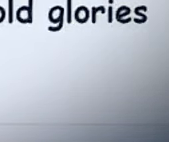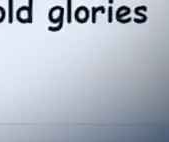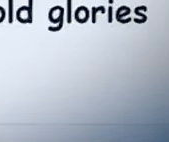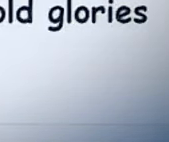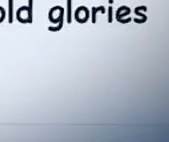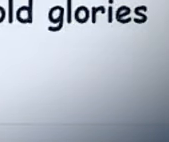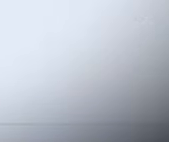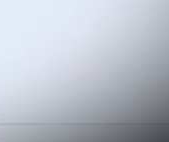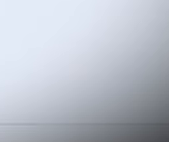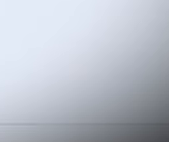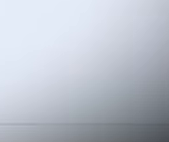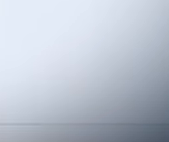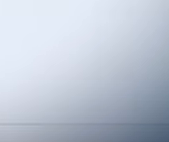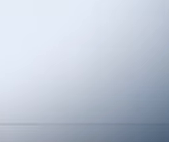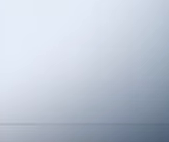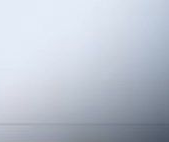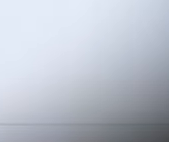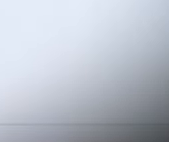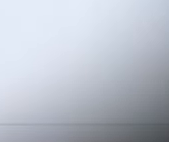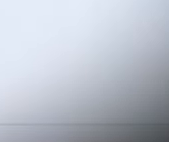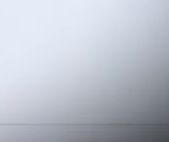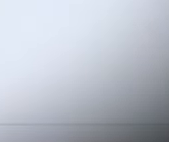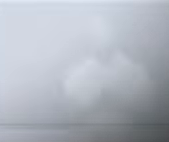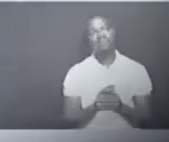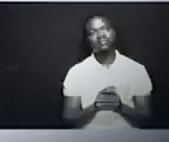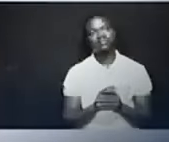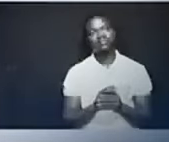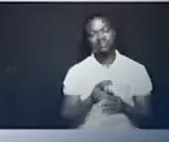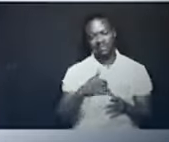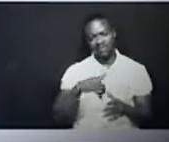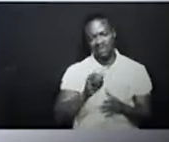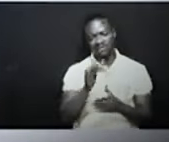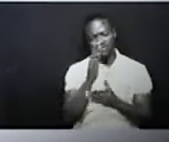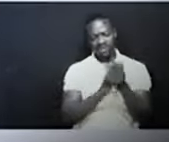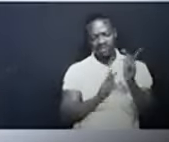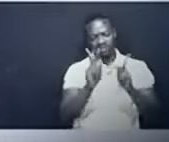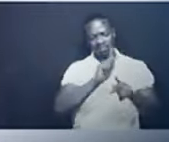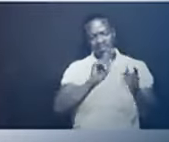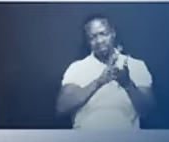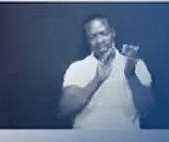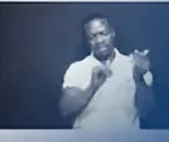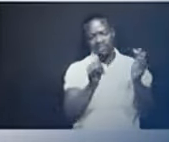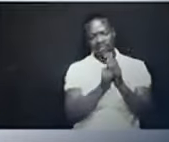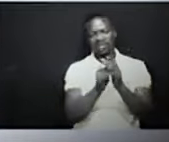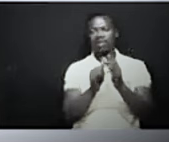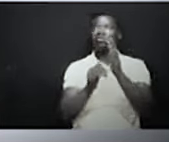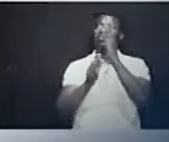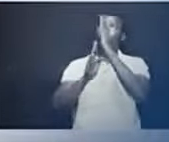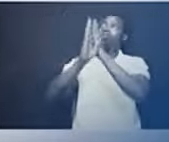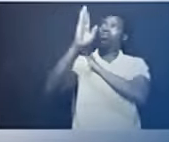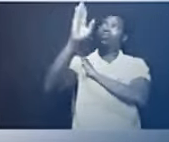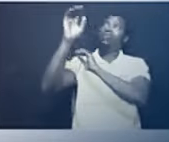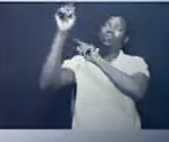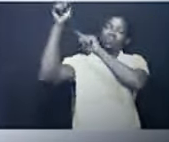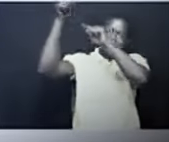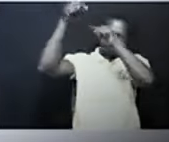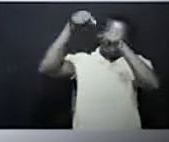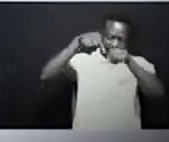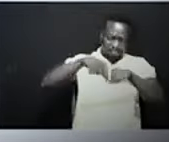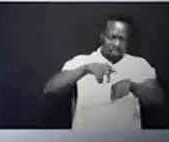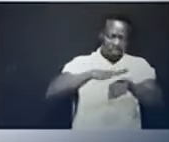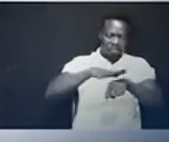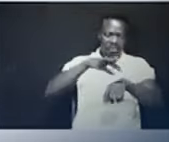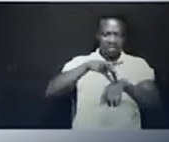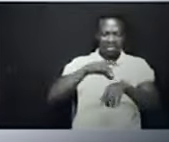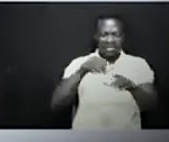ni nyina bio. Still, and there's some of them still believe that God would descend upon this earth in